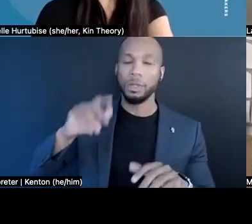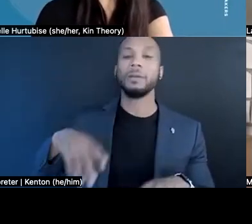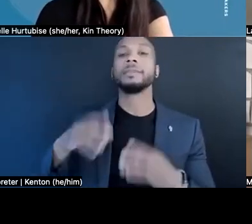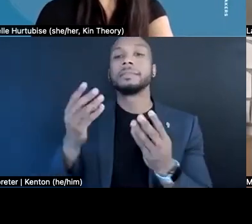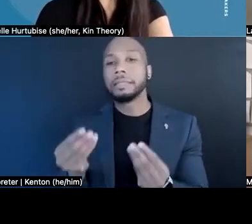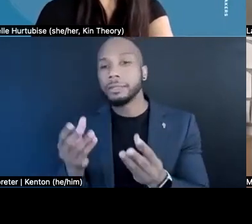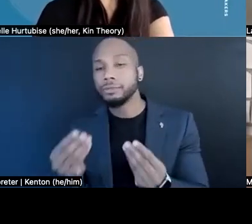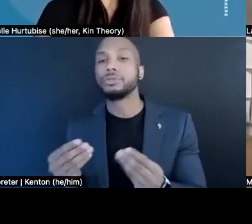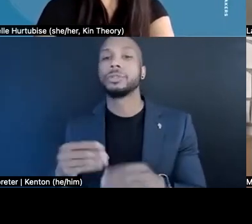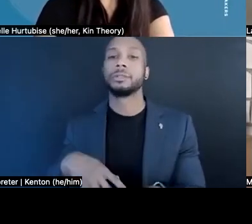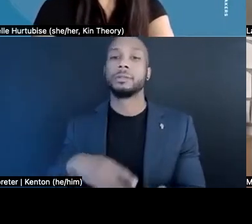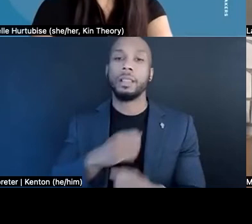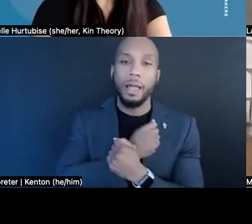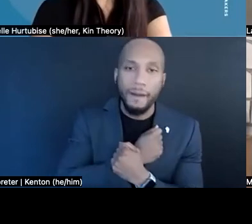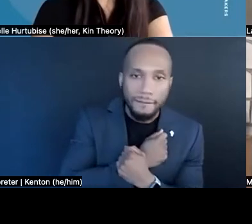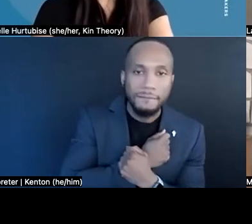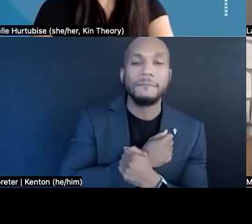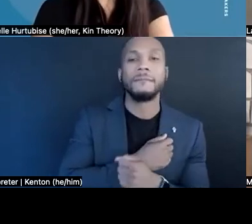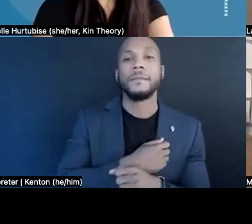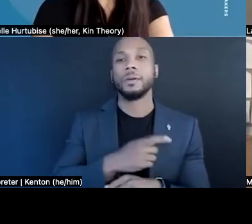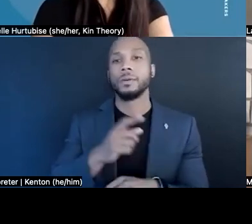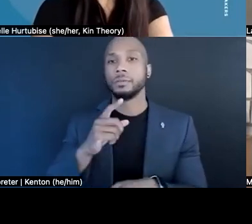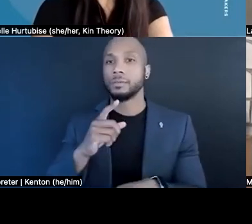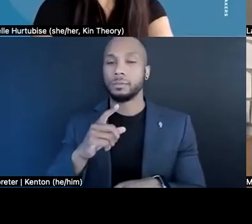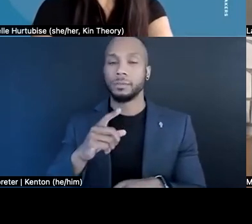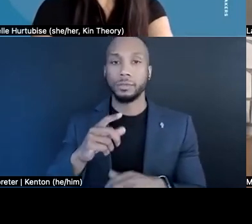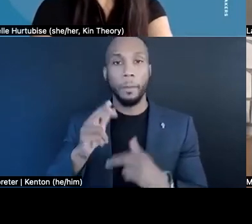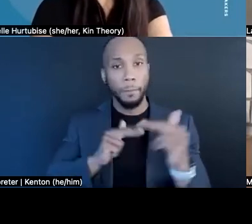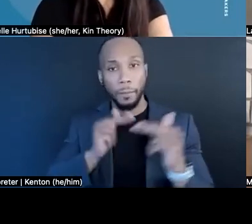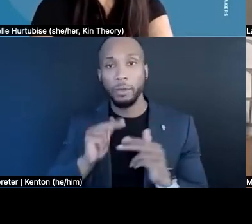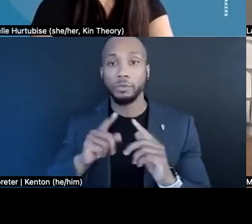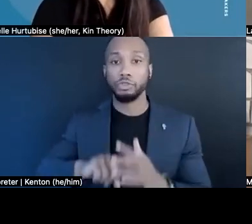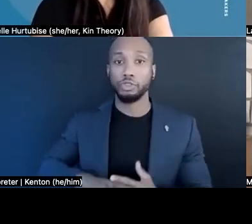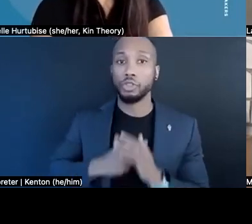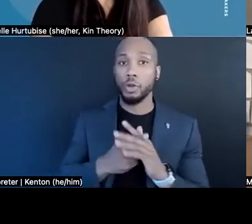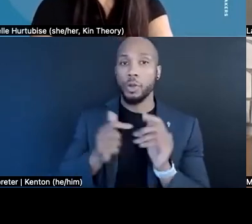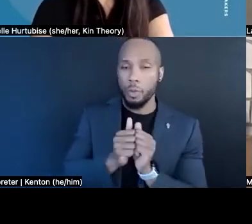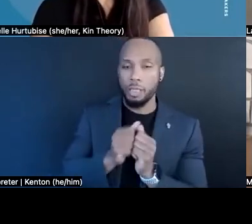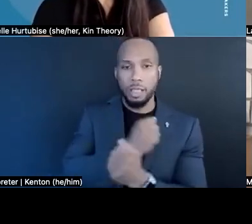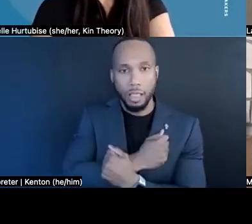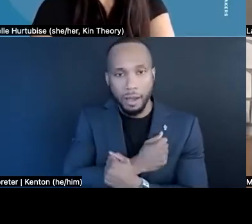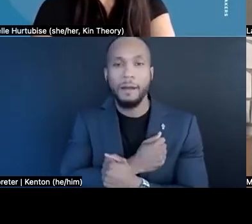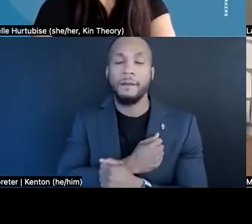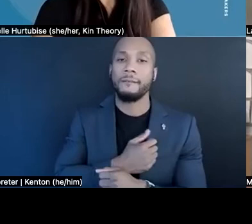el amor, construir desde el amor, retratar desde el amor,